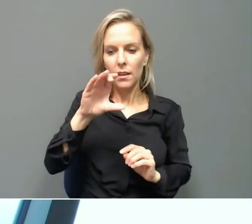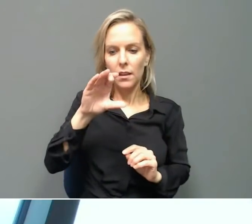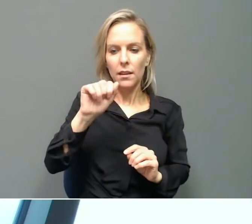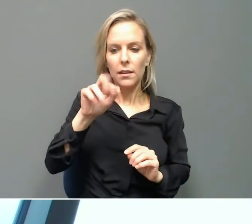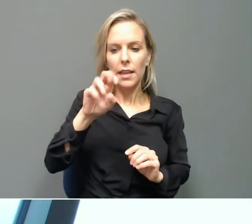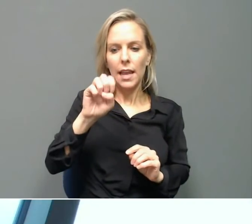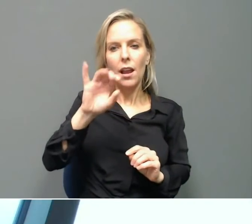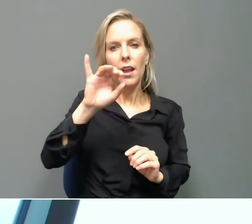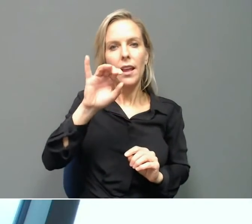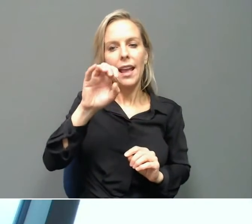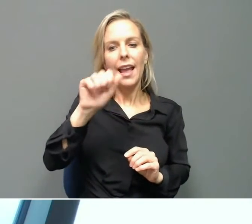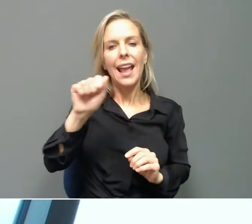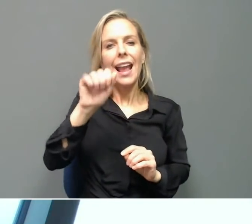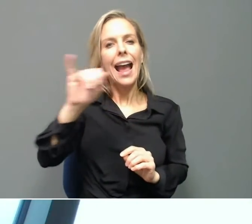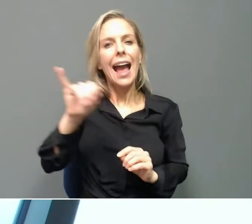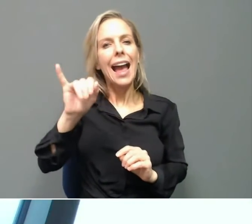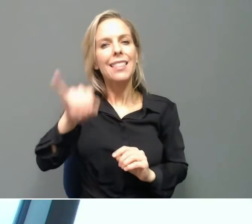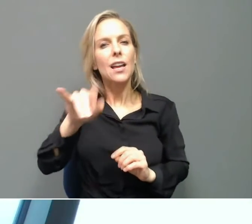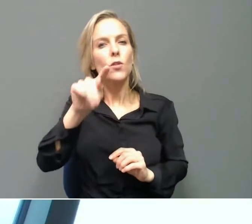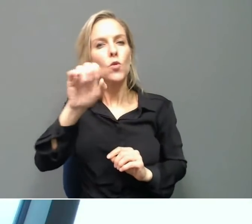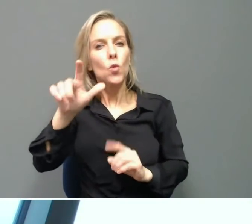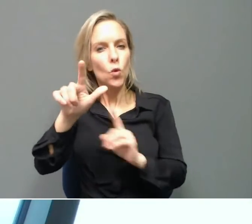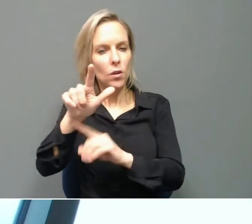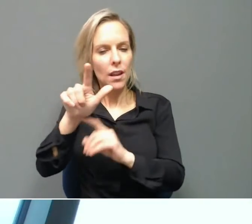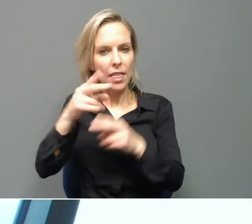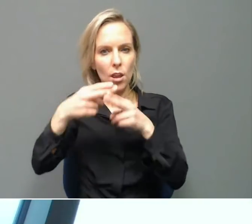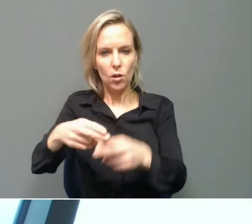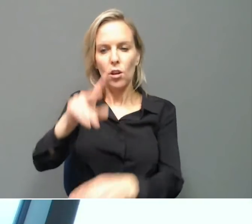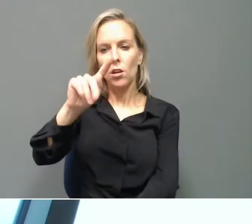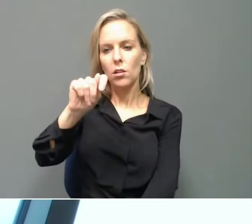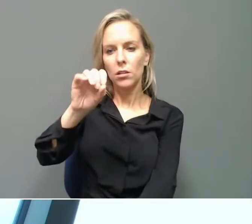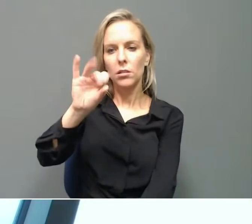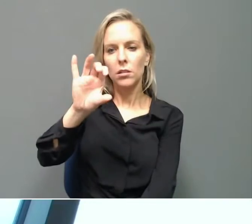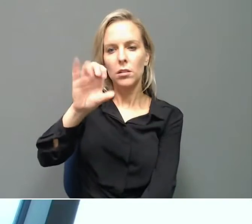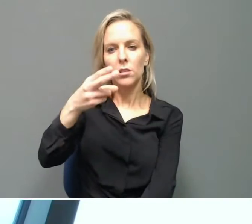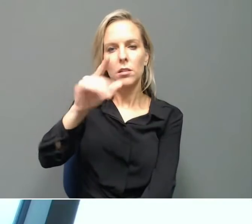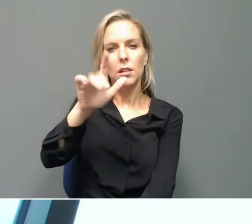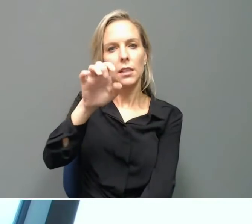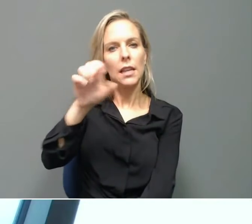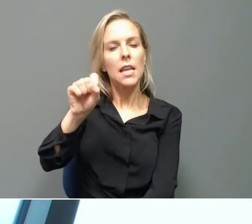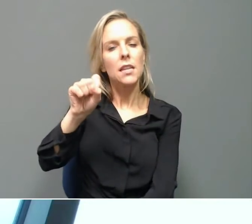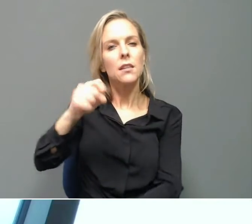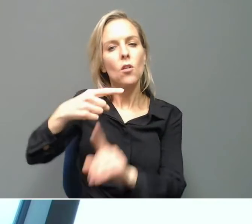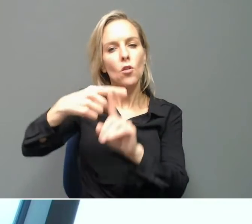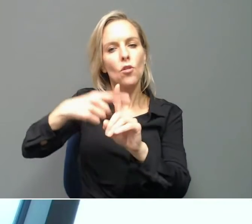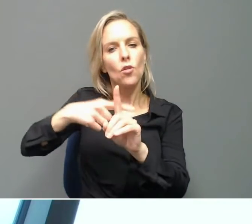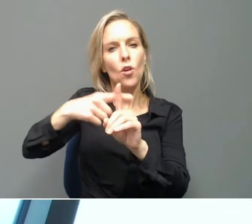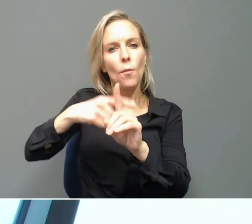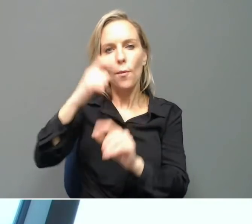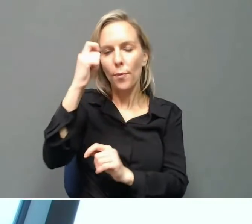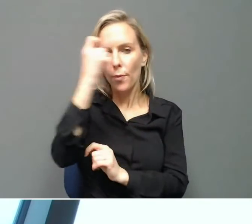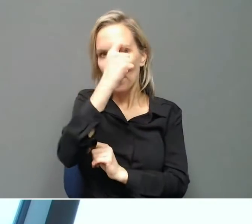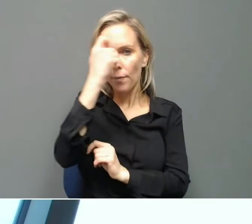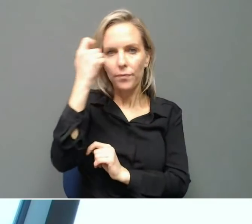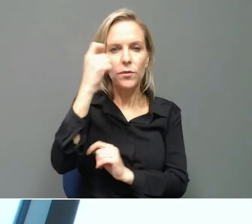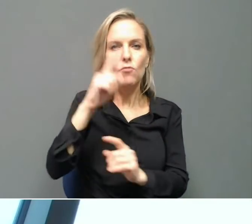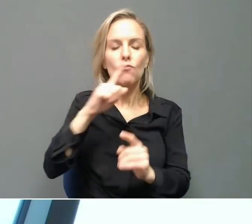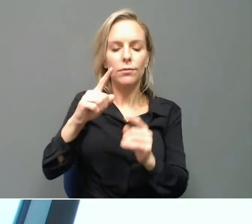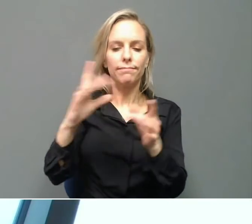will be used, it is a touchless infrared thermometer that is attached